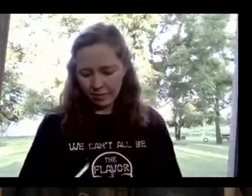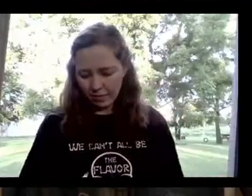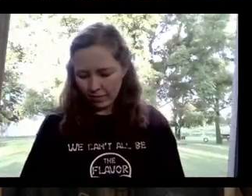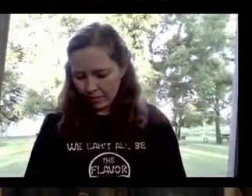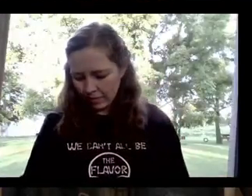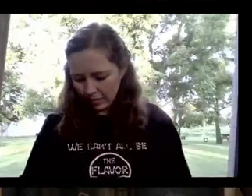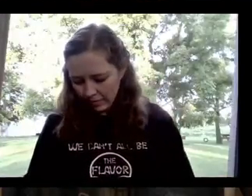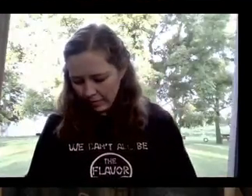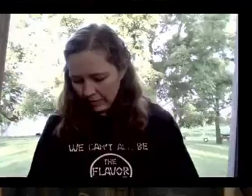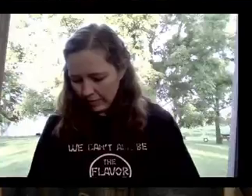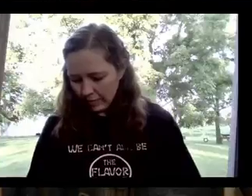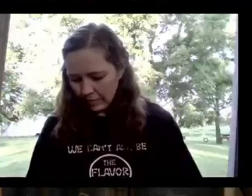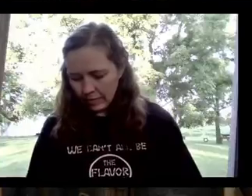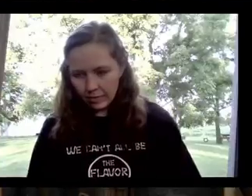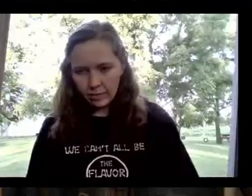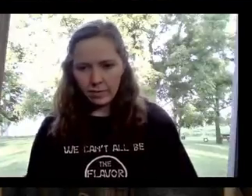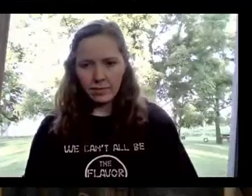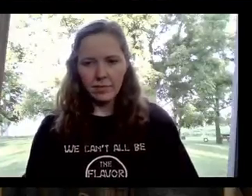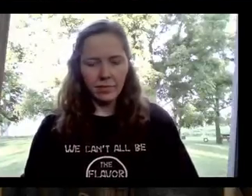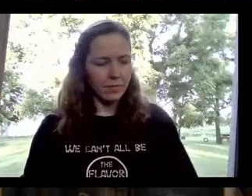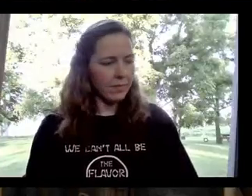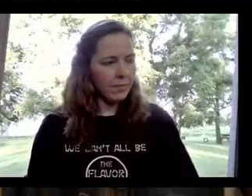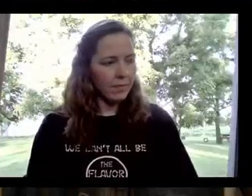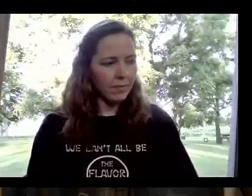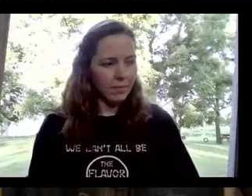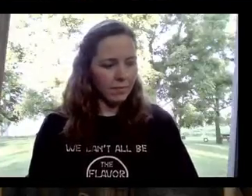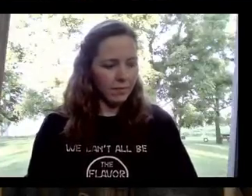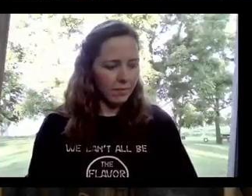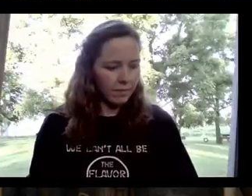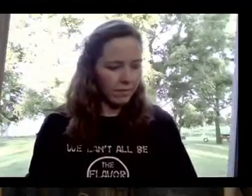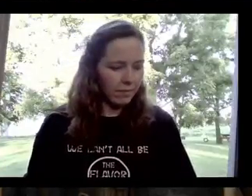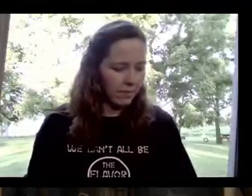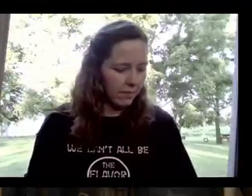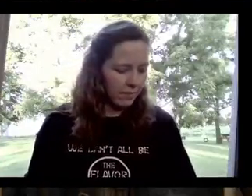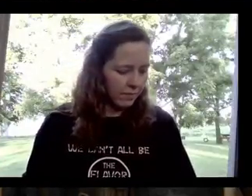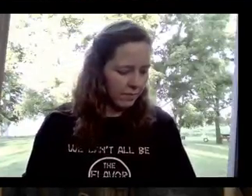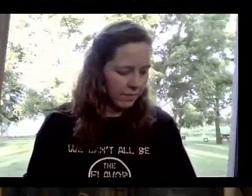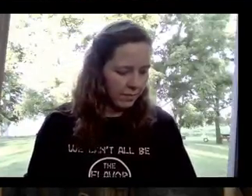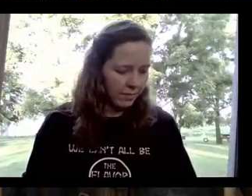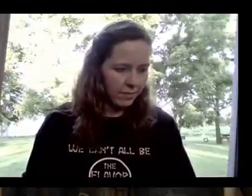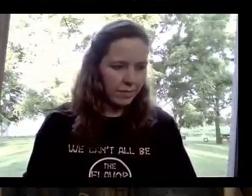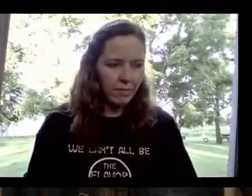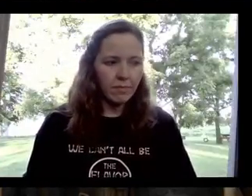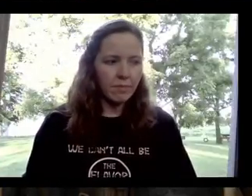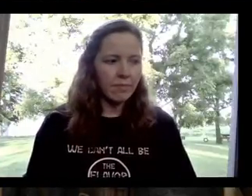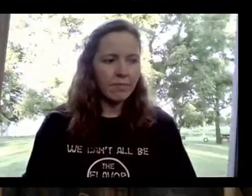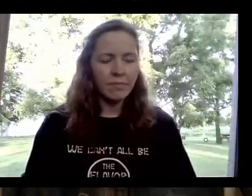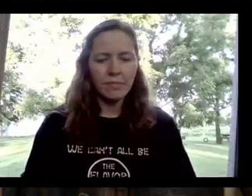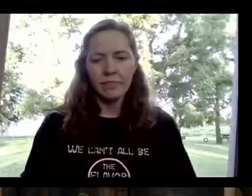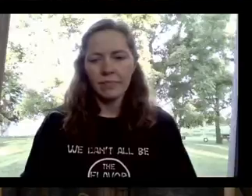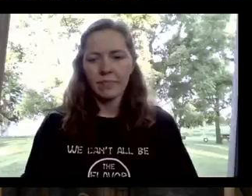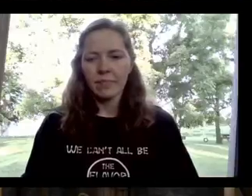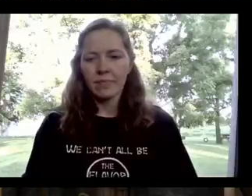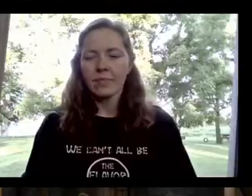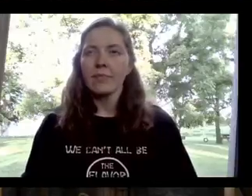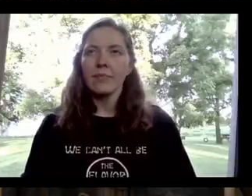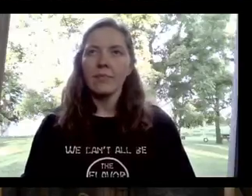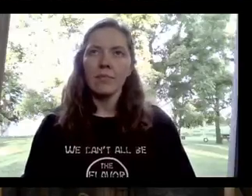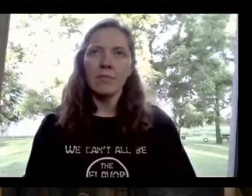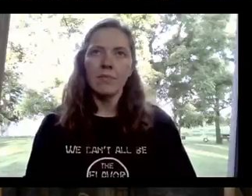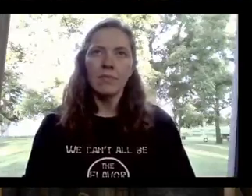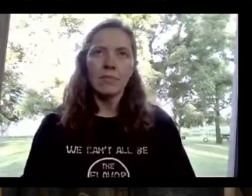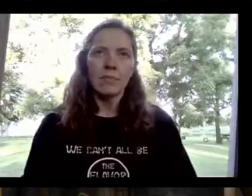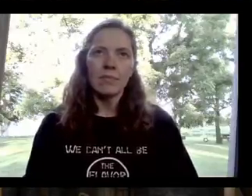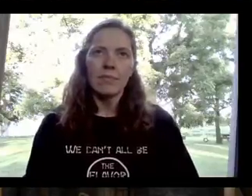things like that. And you would still have fire left over for maybe even a second day. So you could probably say maybe 10 to 15